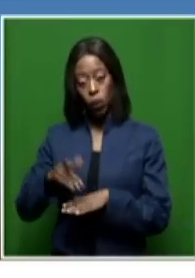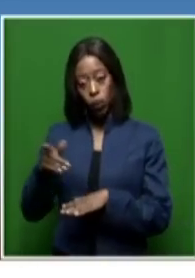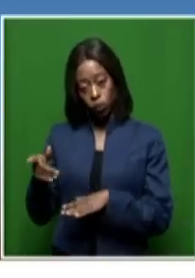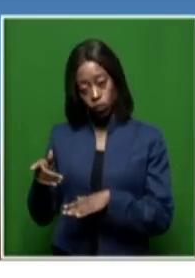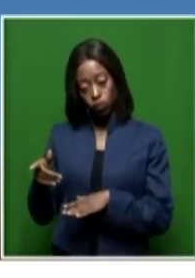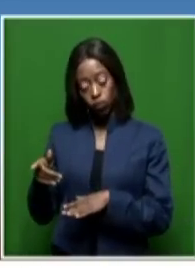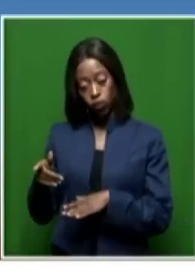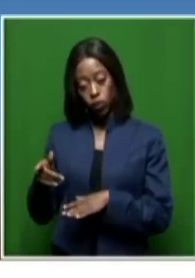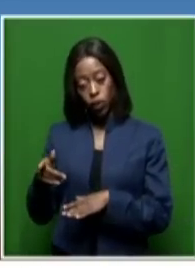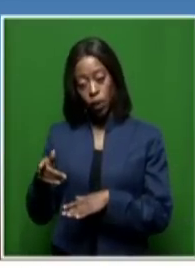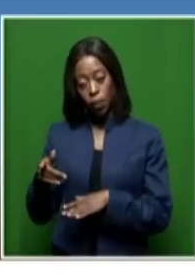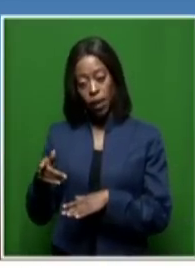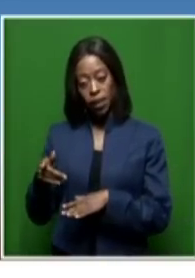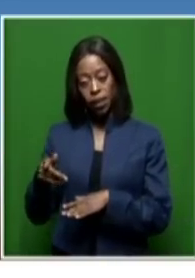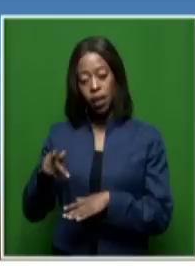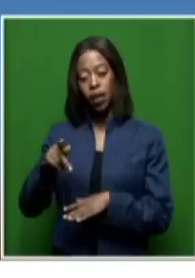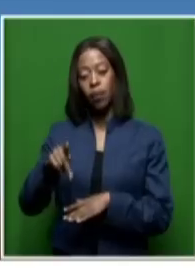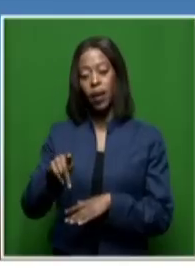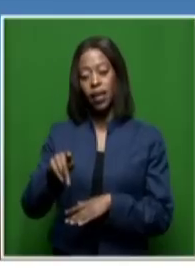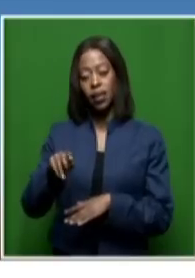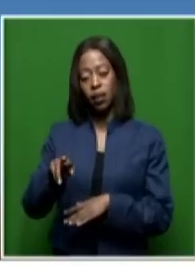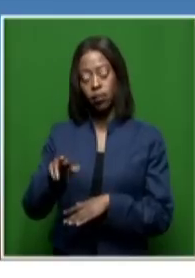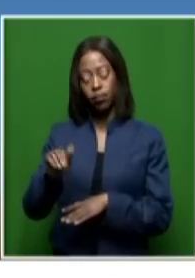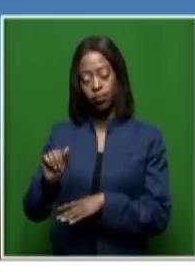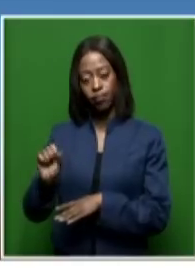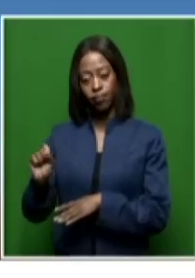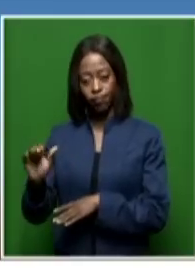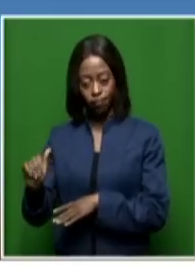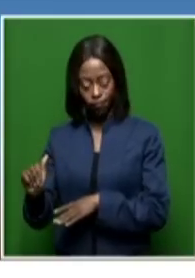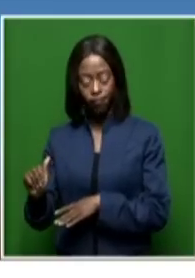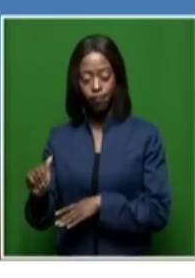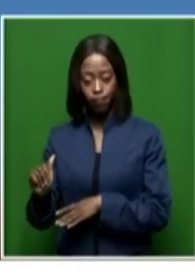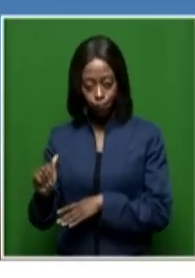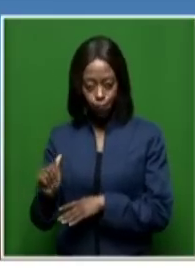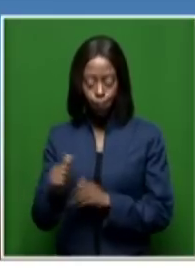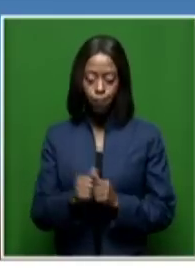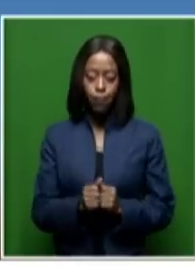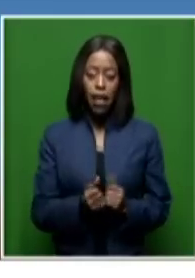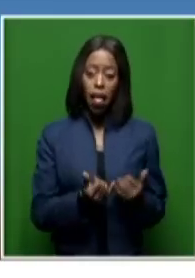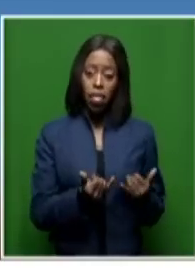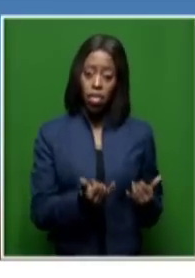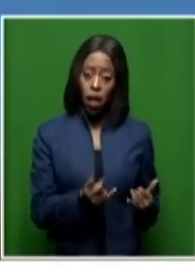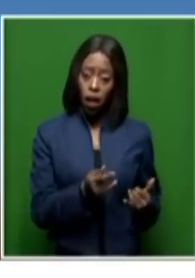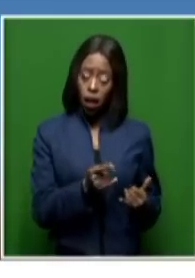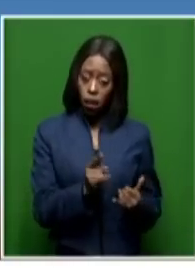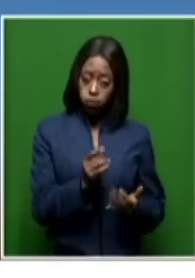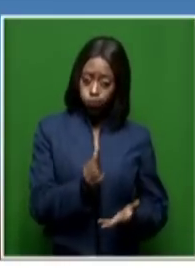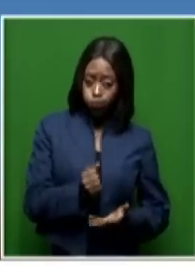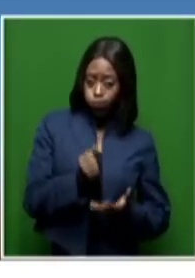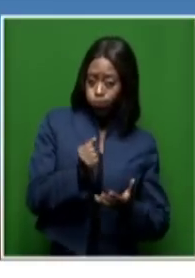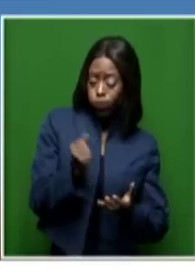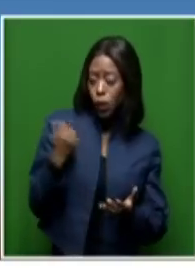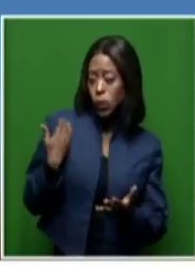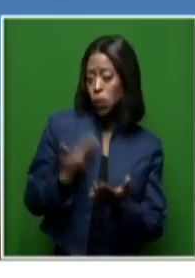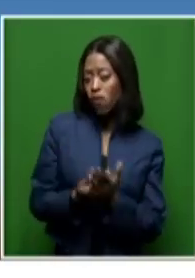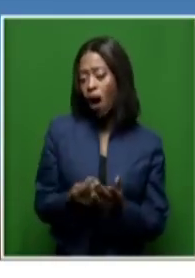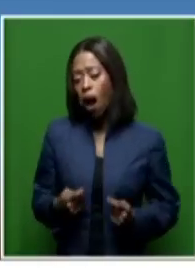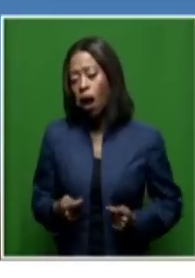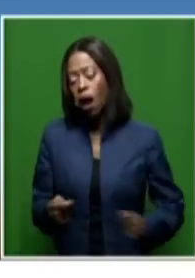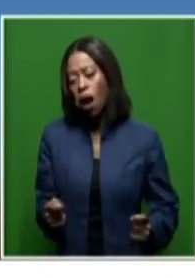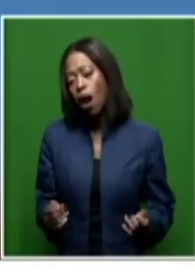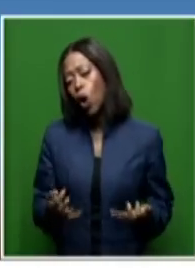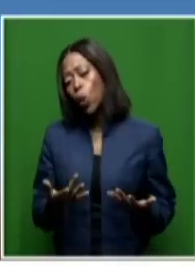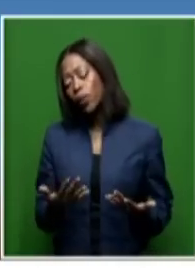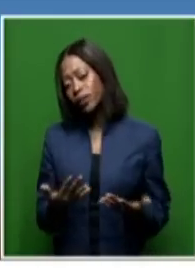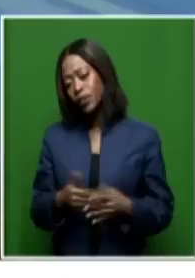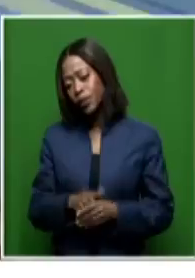stock upgrade. So let's talk about the investment, the initial investment, and to date, how much has been spent? How's that investment